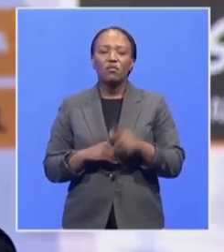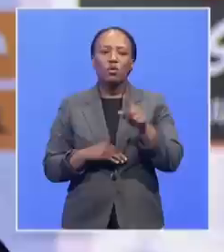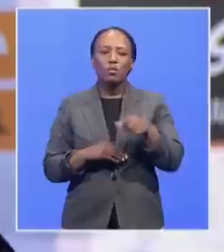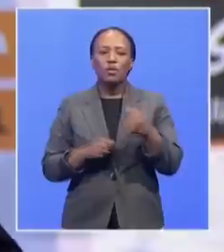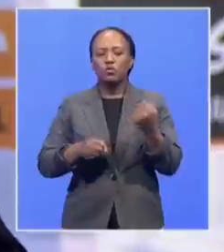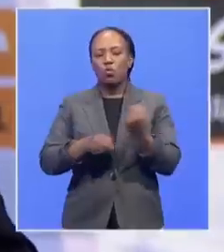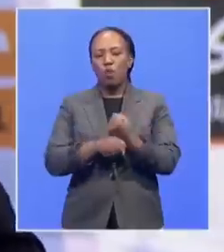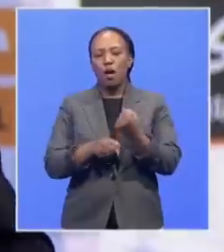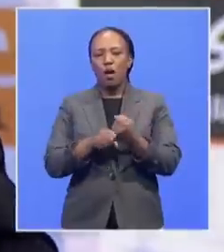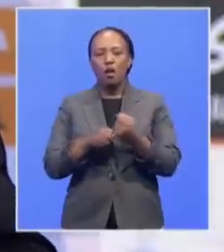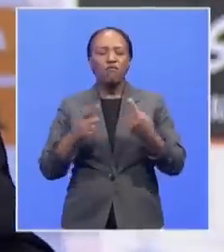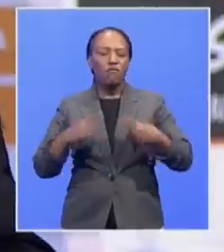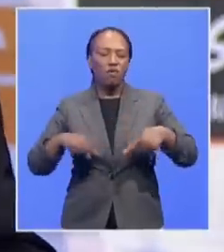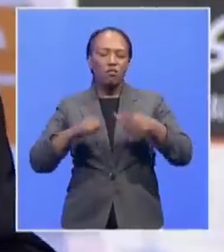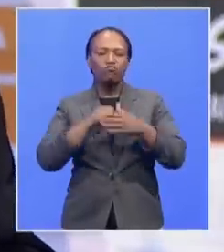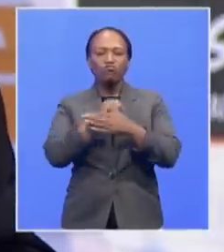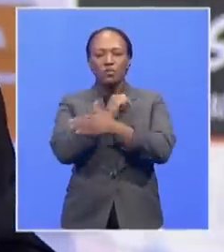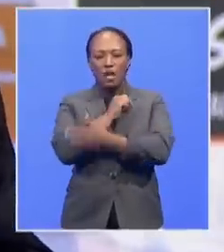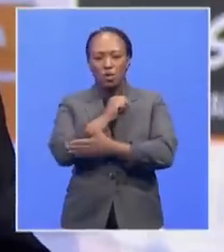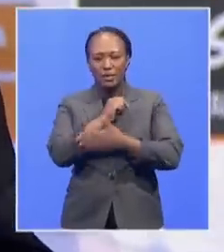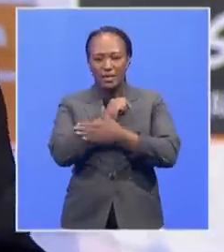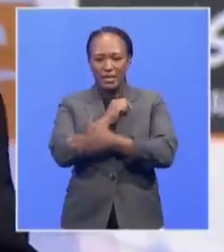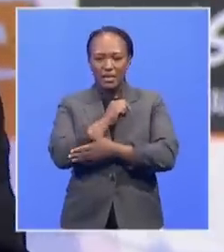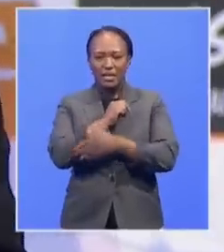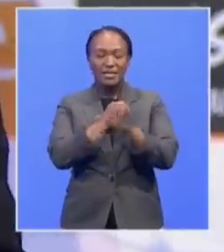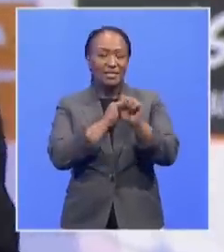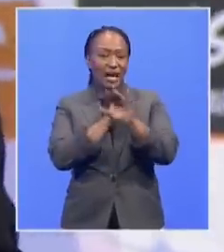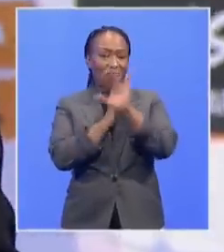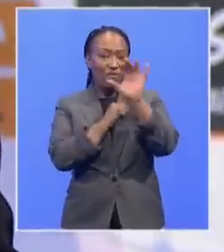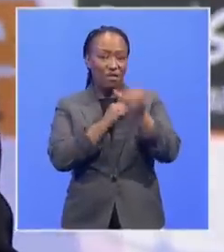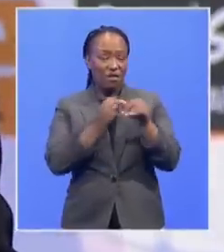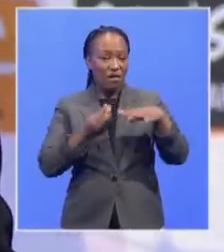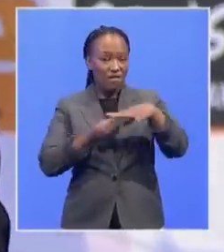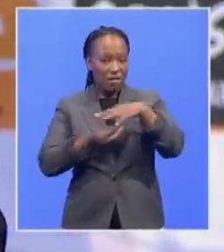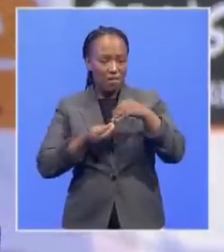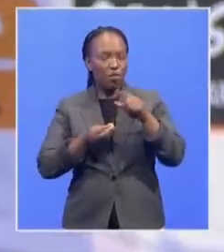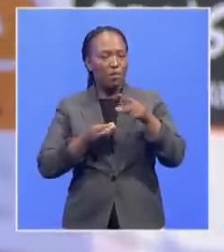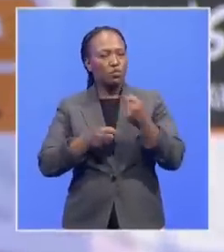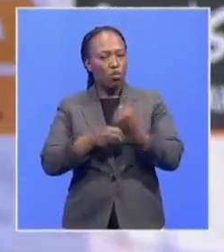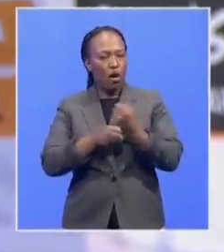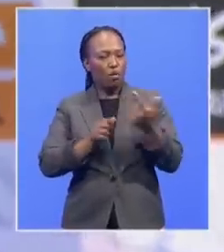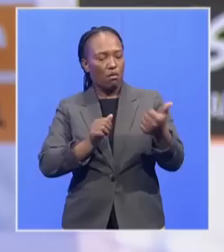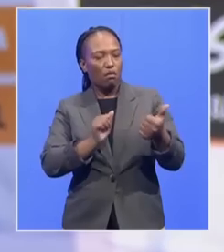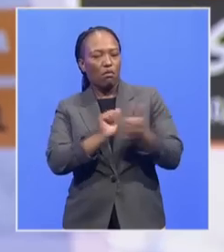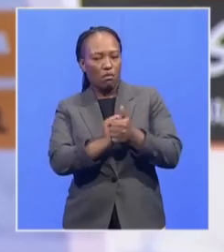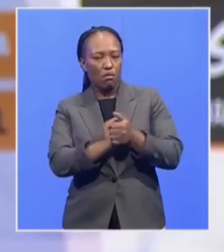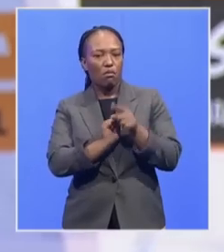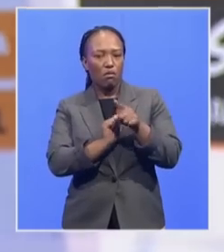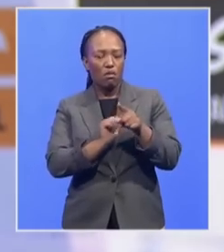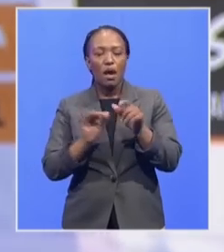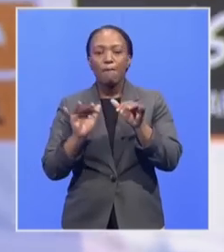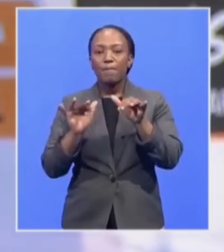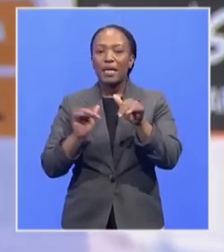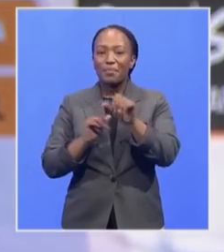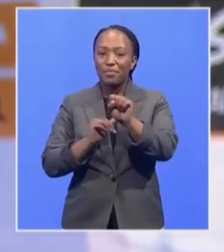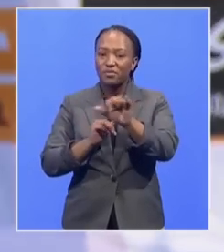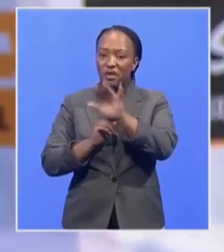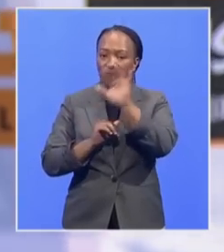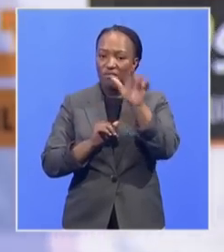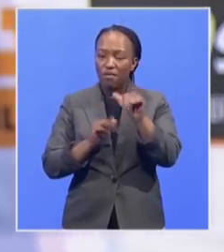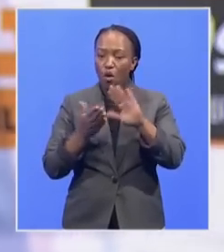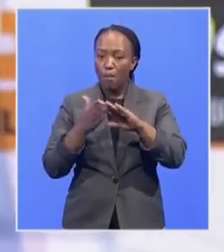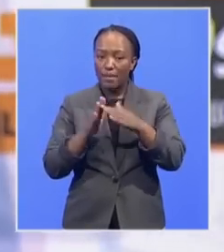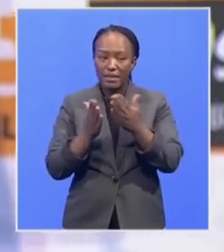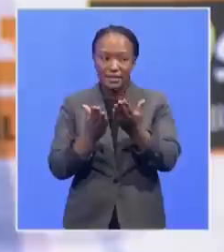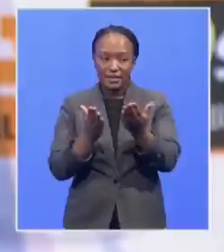our country and our South African family. As citizens, especially as